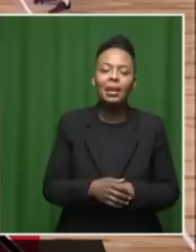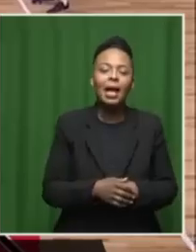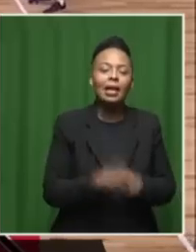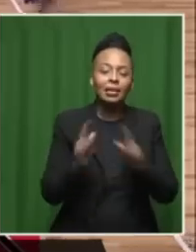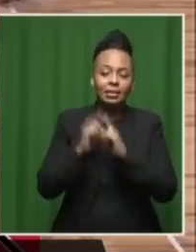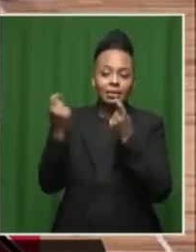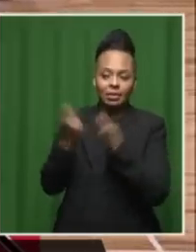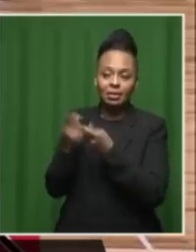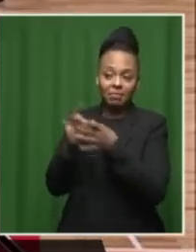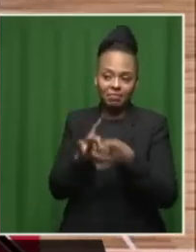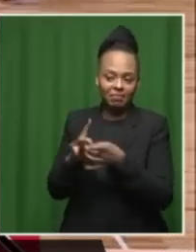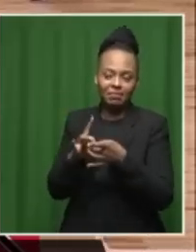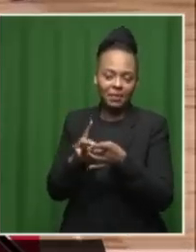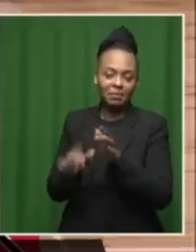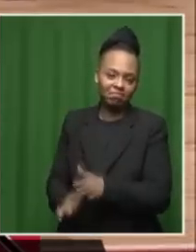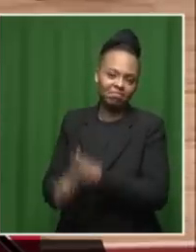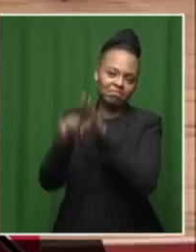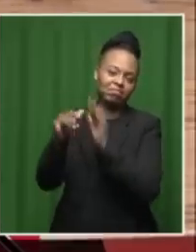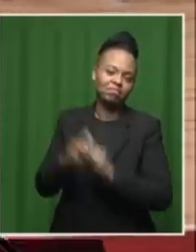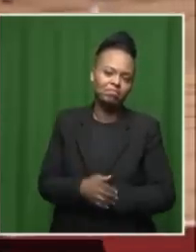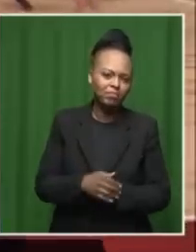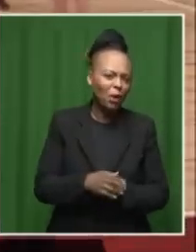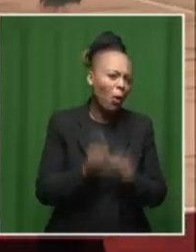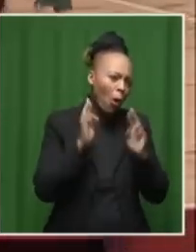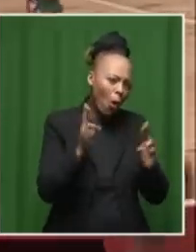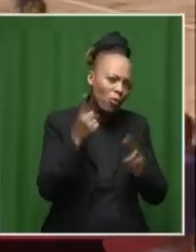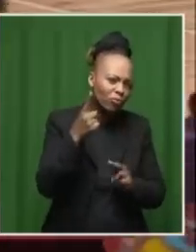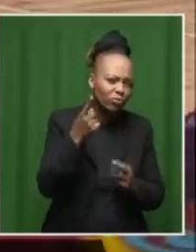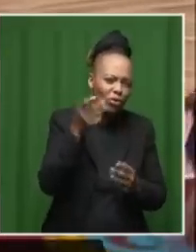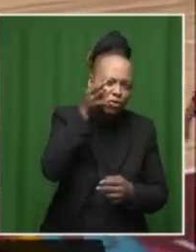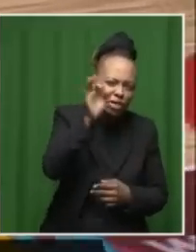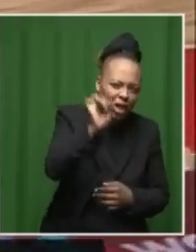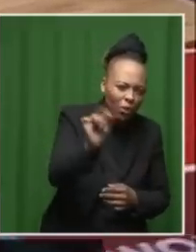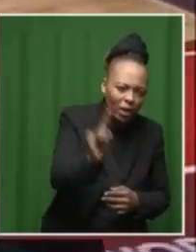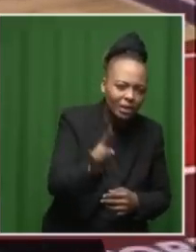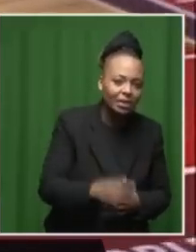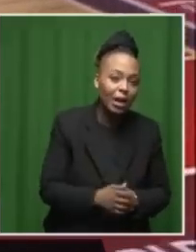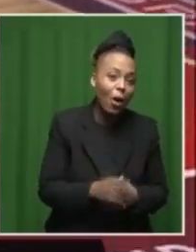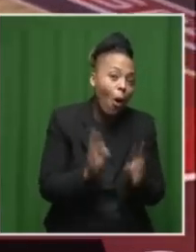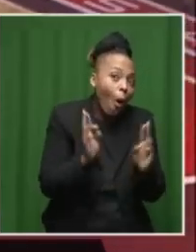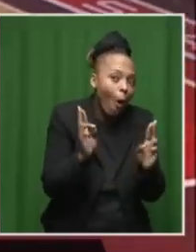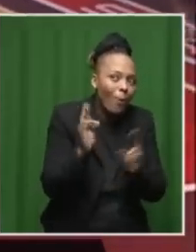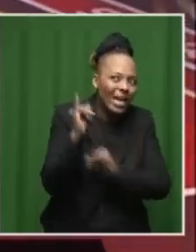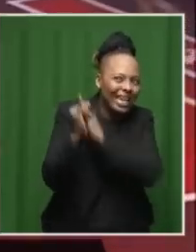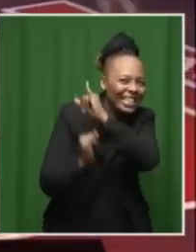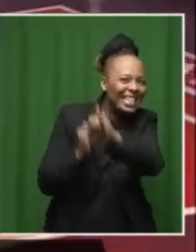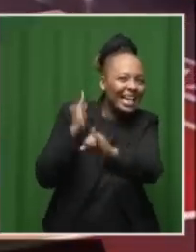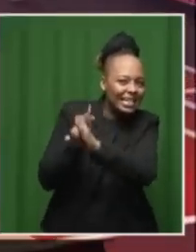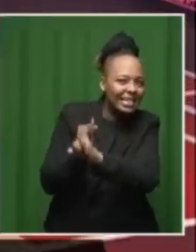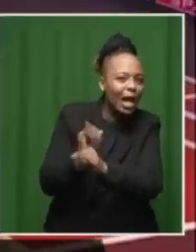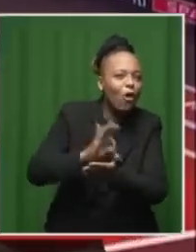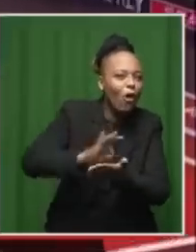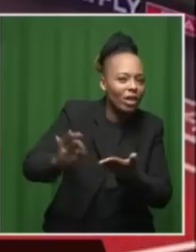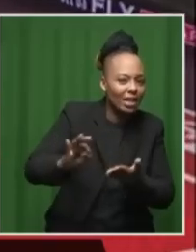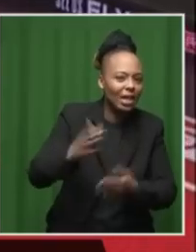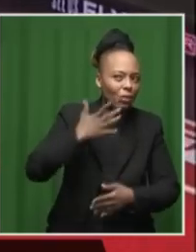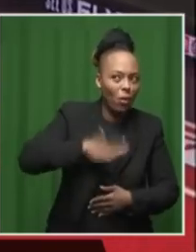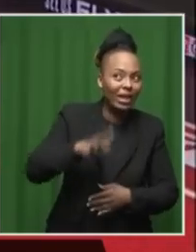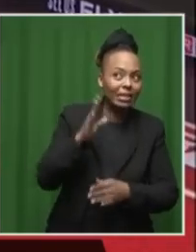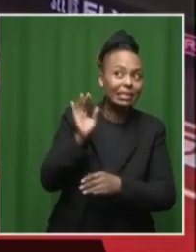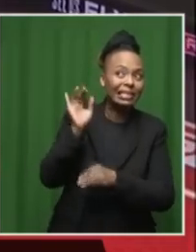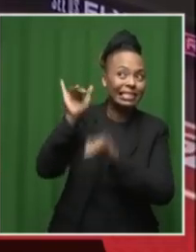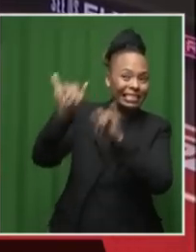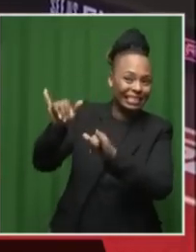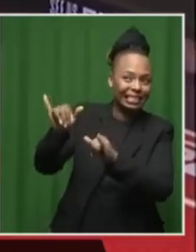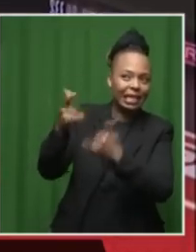hold for Nicole Taliart? Hopefully an international contract, or I'm looking to go overseas next year, but I would honestly